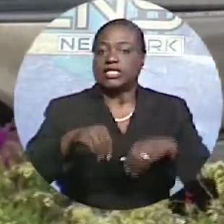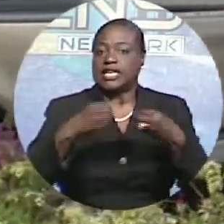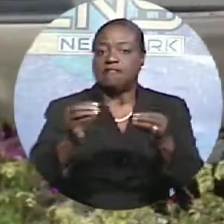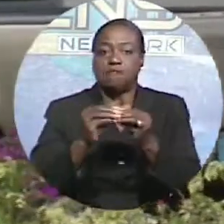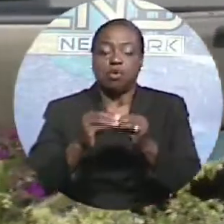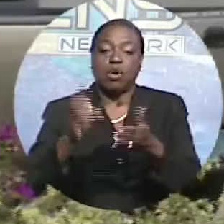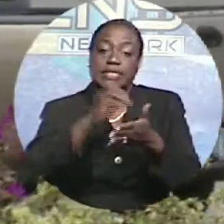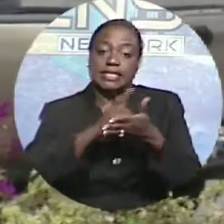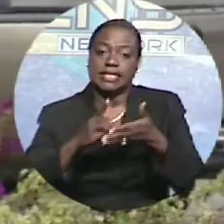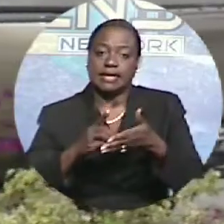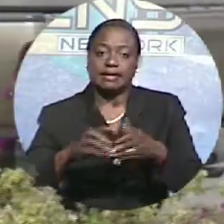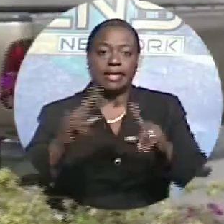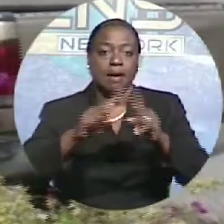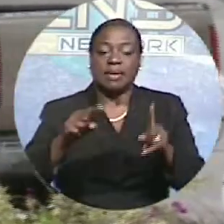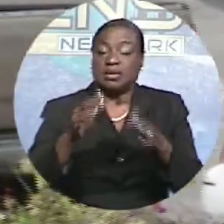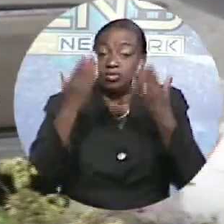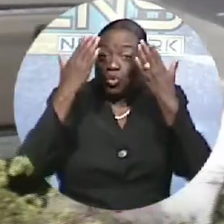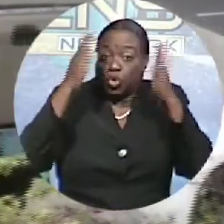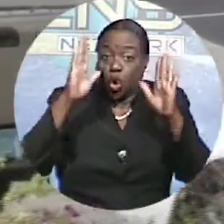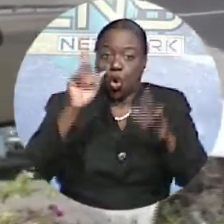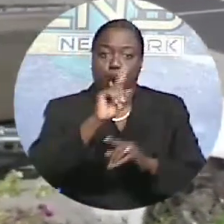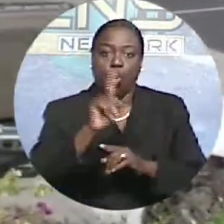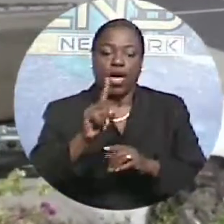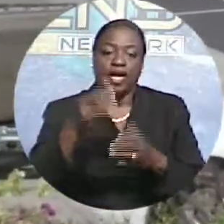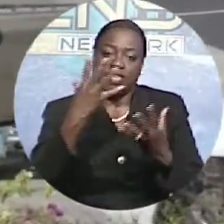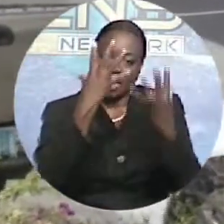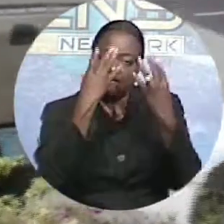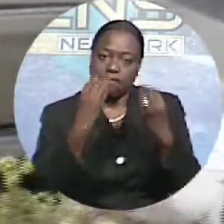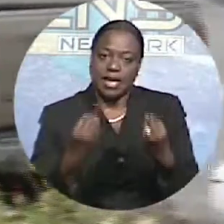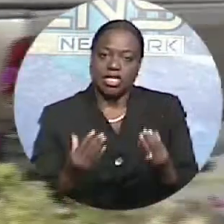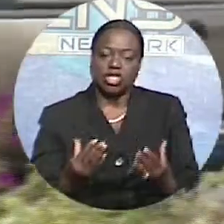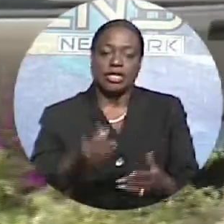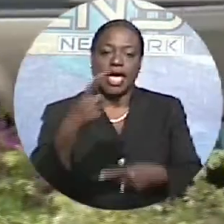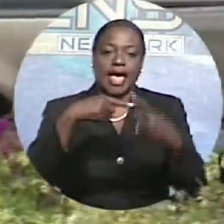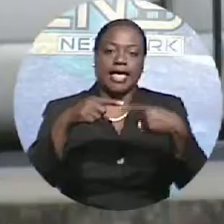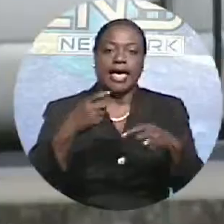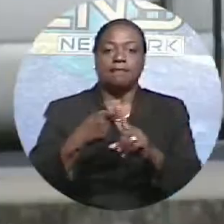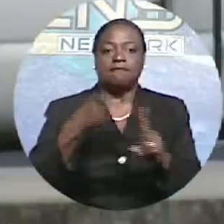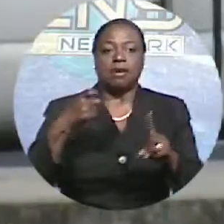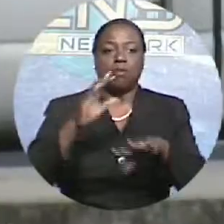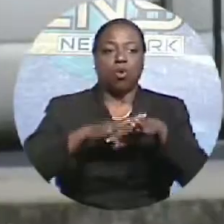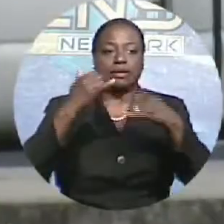details, he said he didn't know where that information came from, which surfaced online.